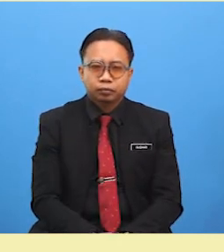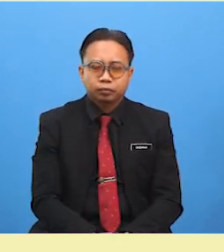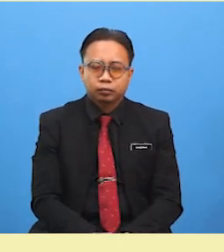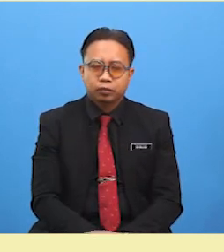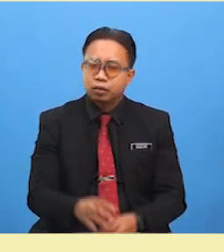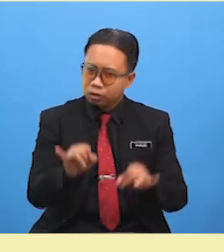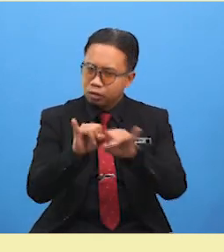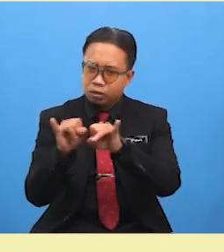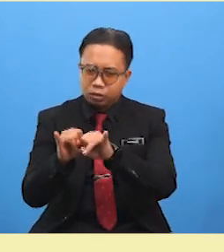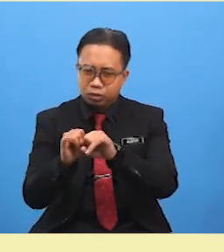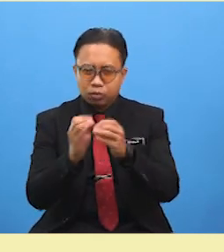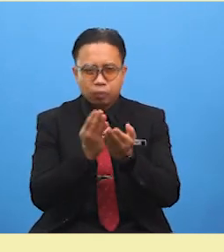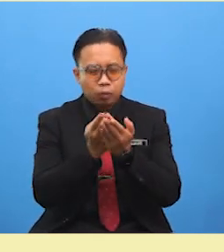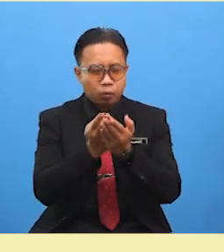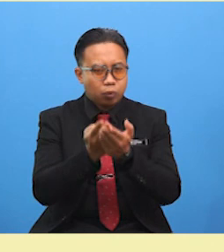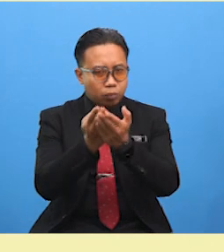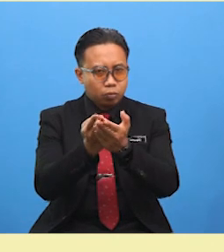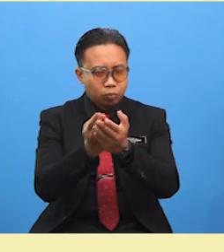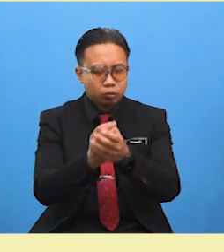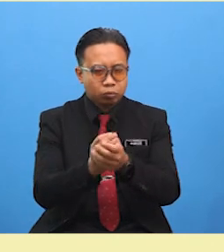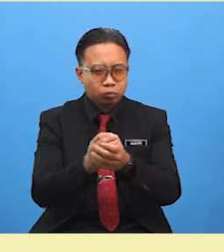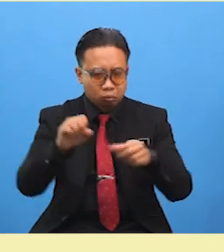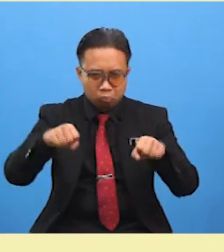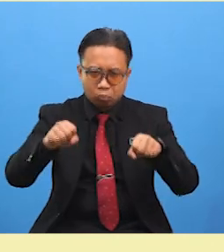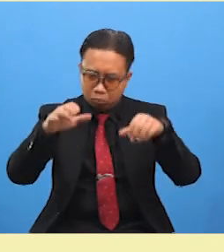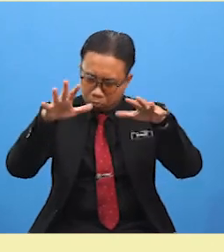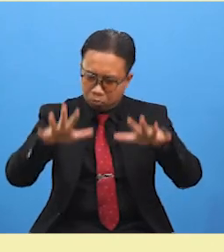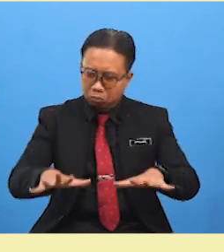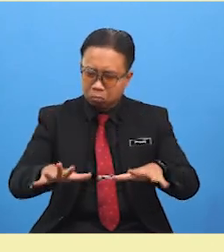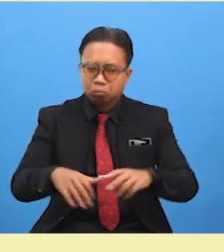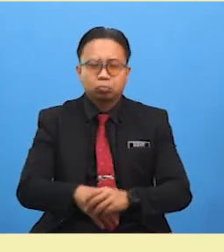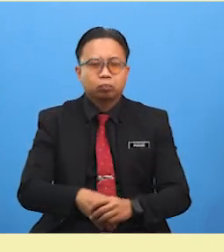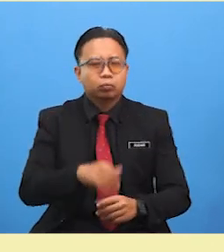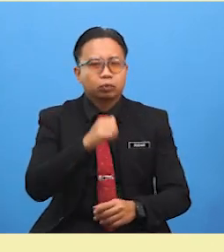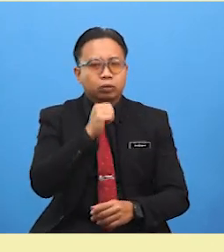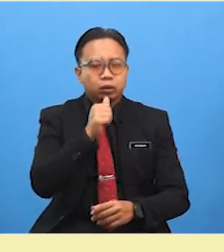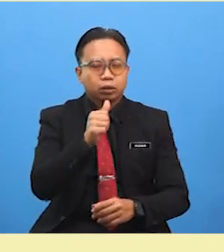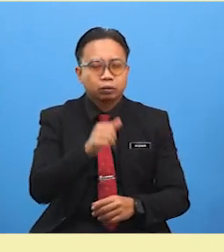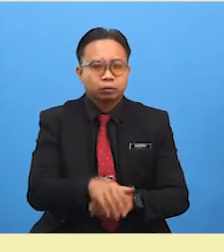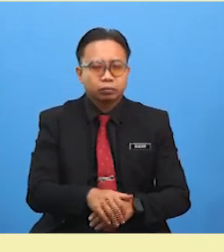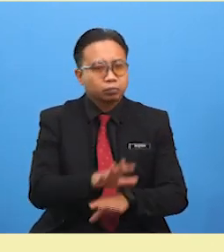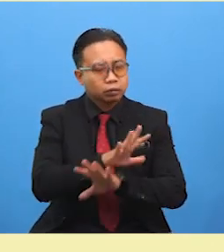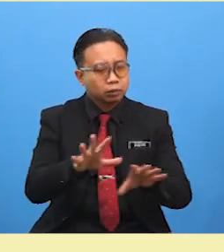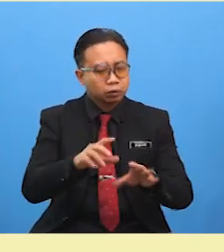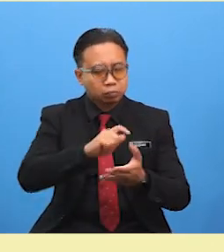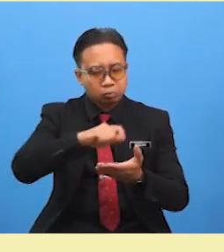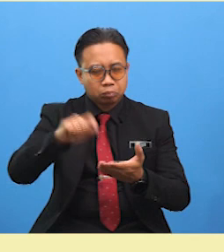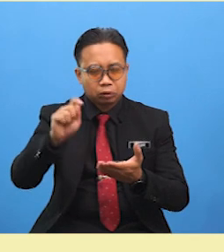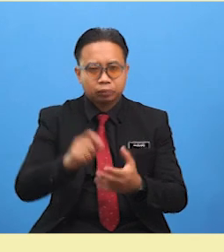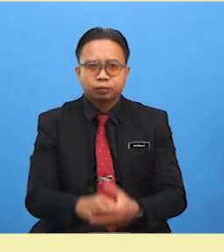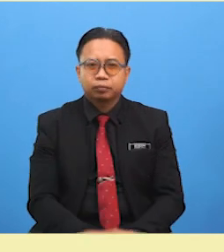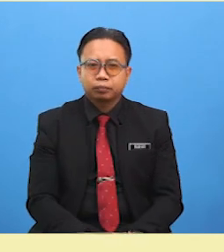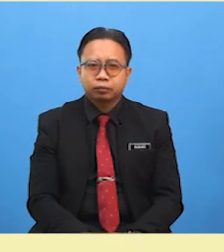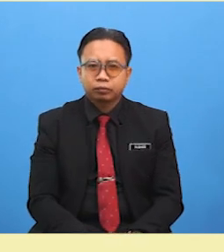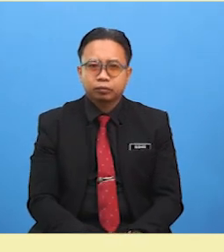is a kind of boat. Are snowmobiles boats? No, so please do not tick.